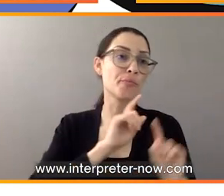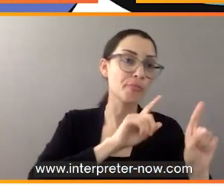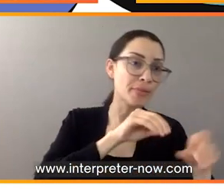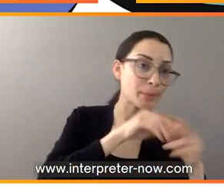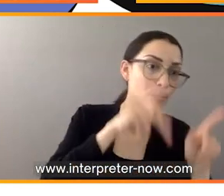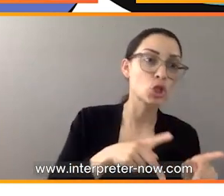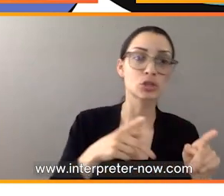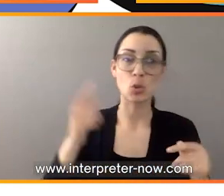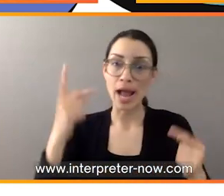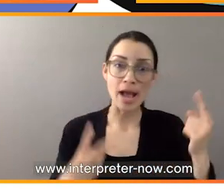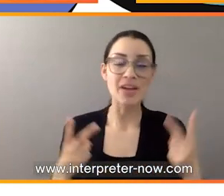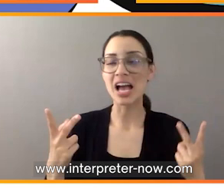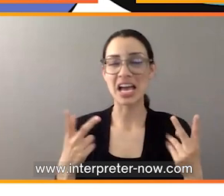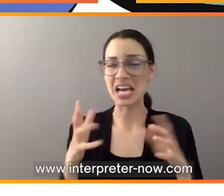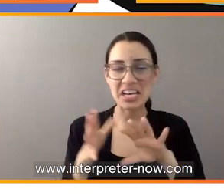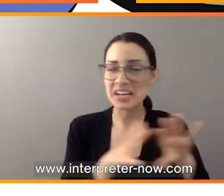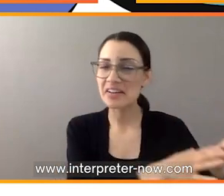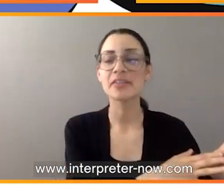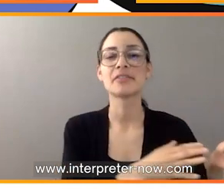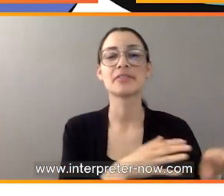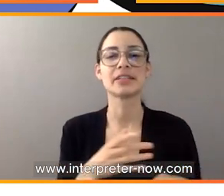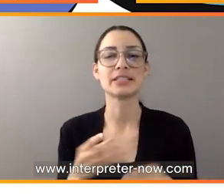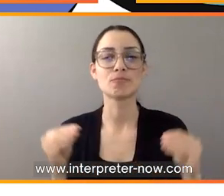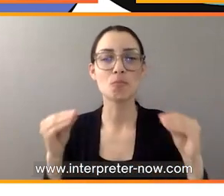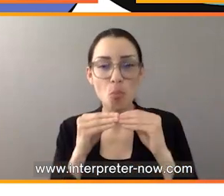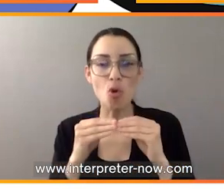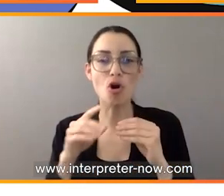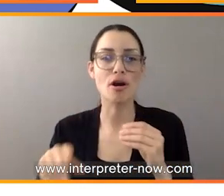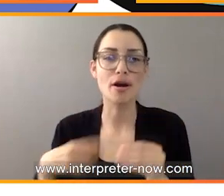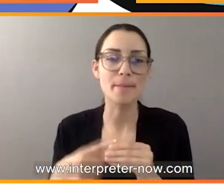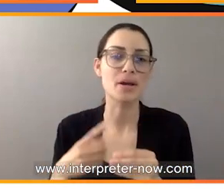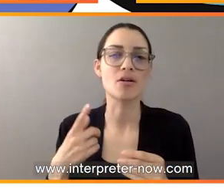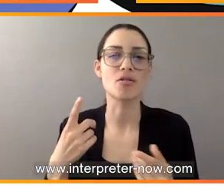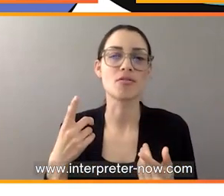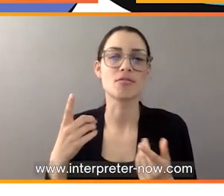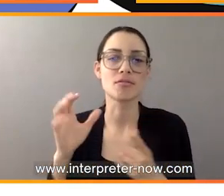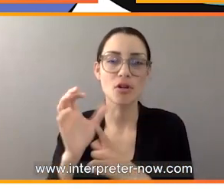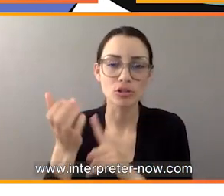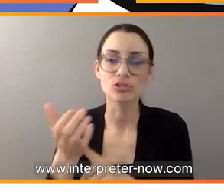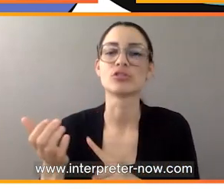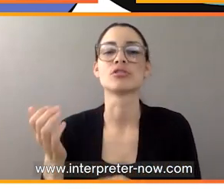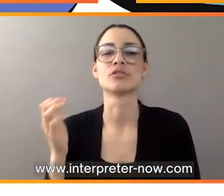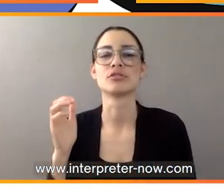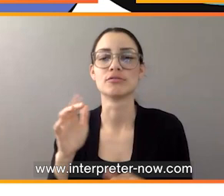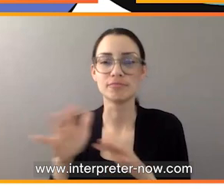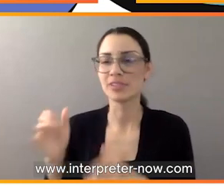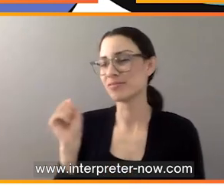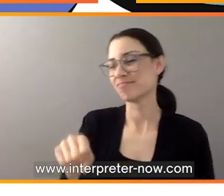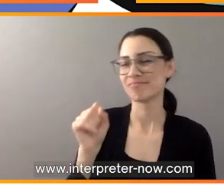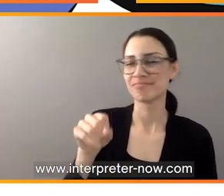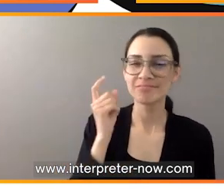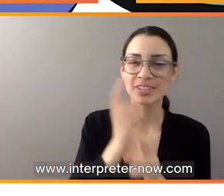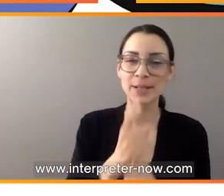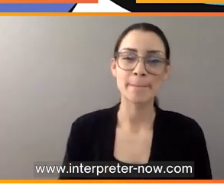about your culture overall and how you're defining it. And I think that is a really important piece that a lot of folks aren't thinking about right